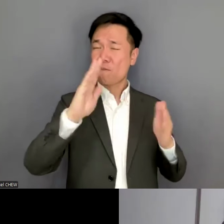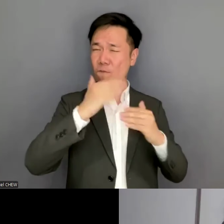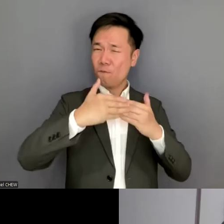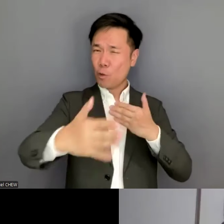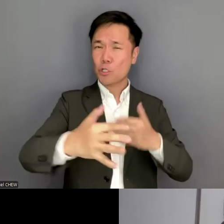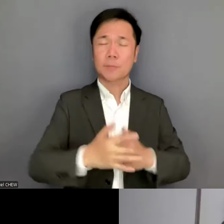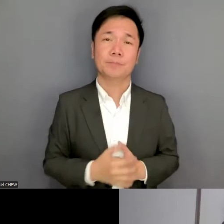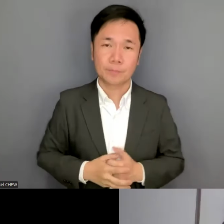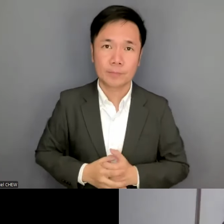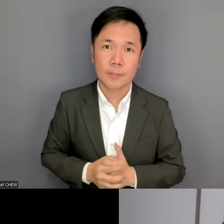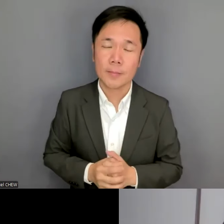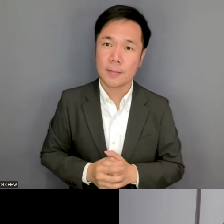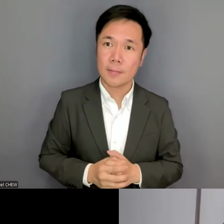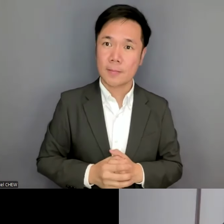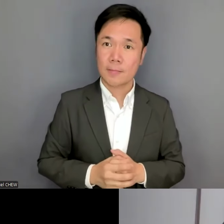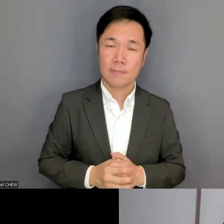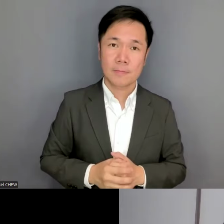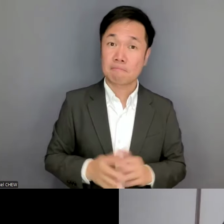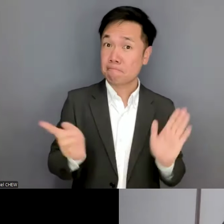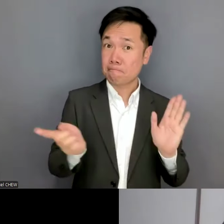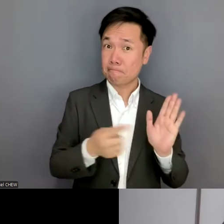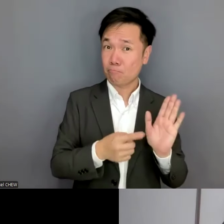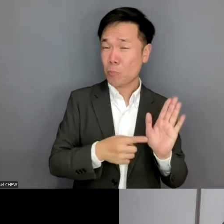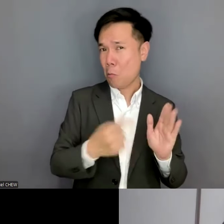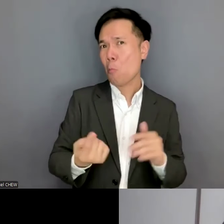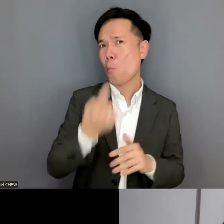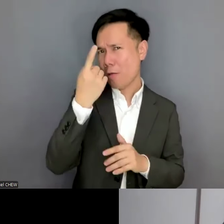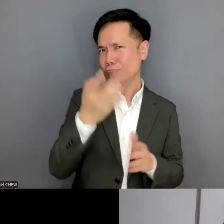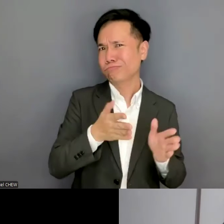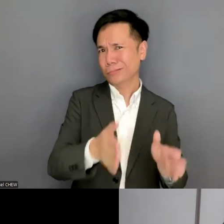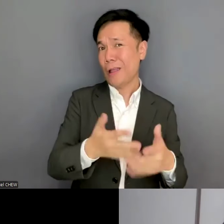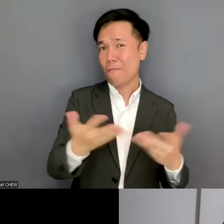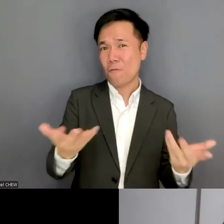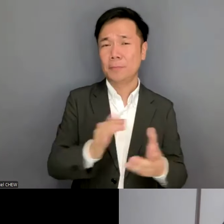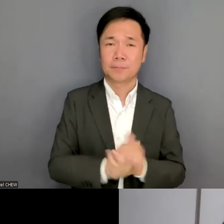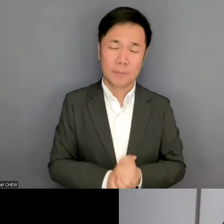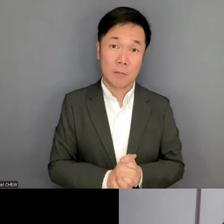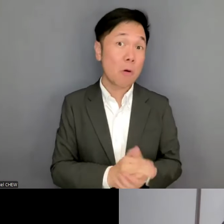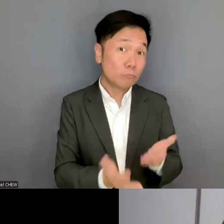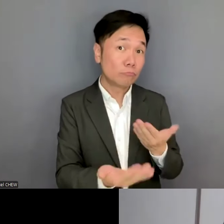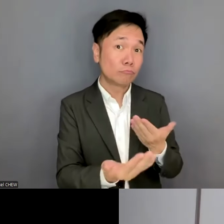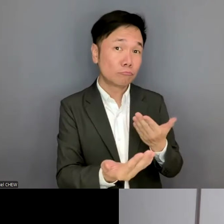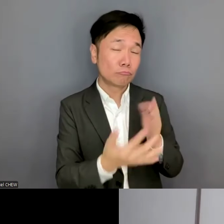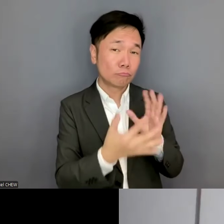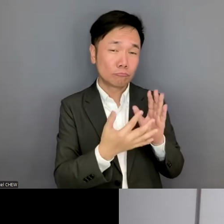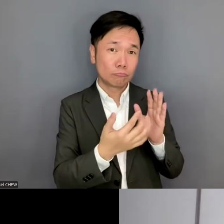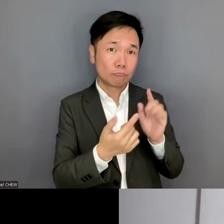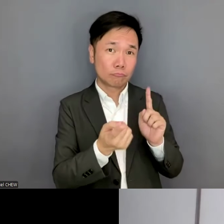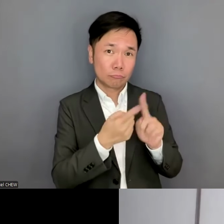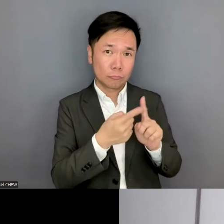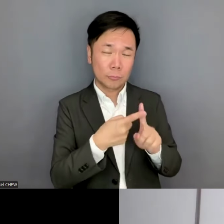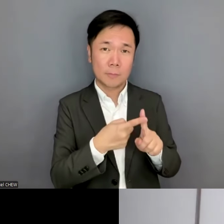which will serve as a way to achieve, to accelerate the achievement of the